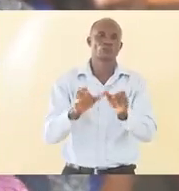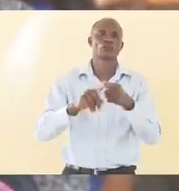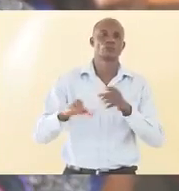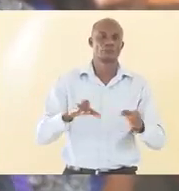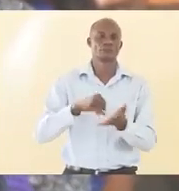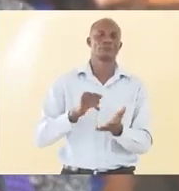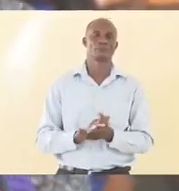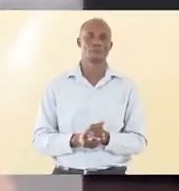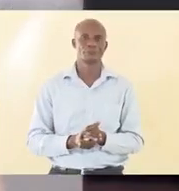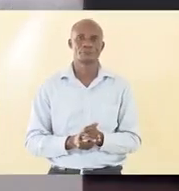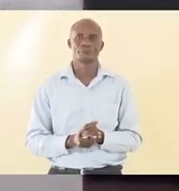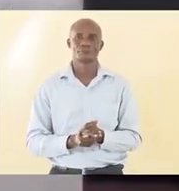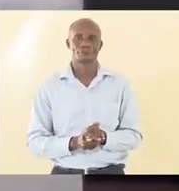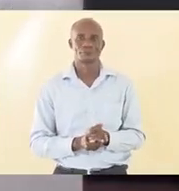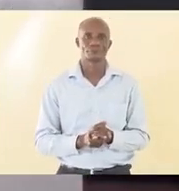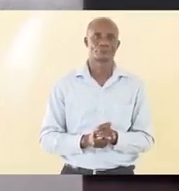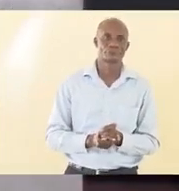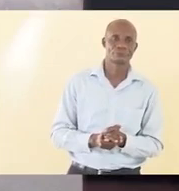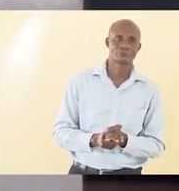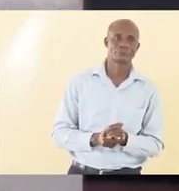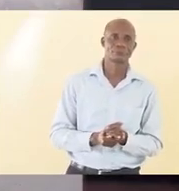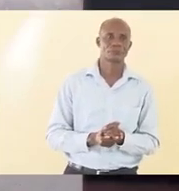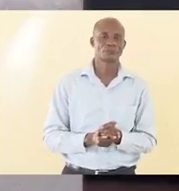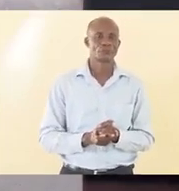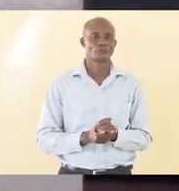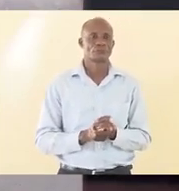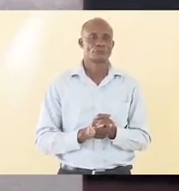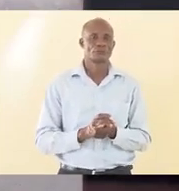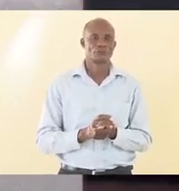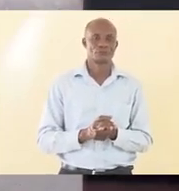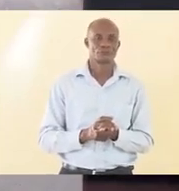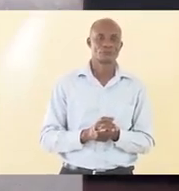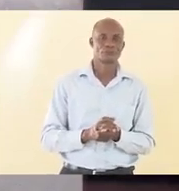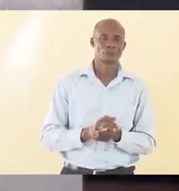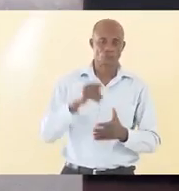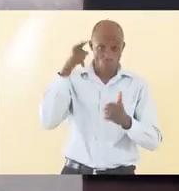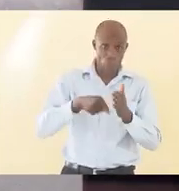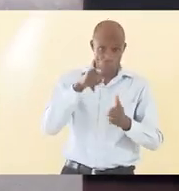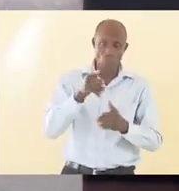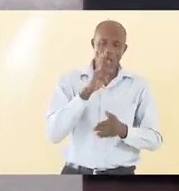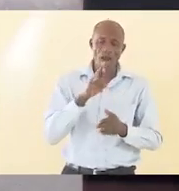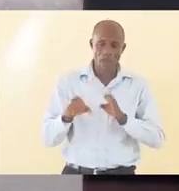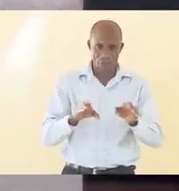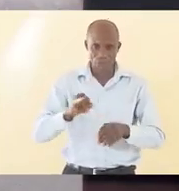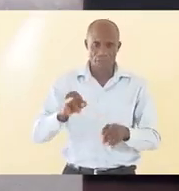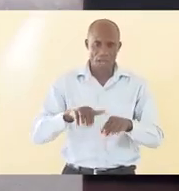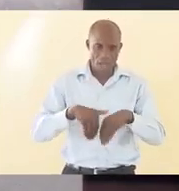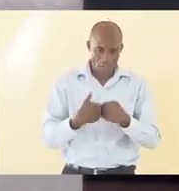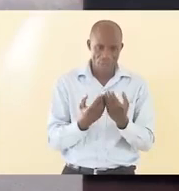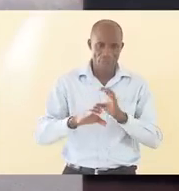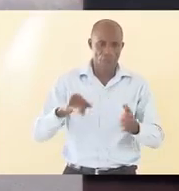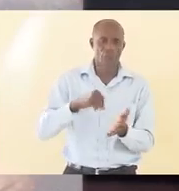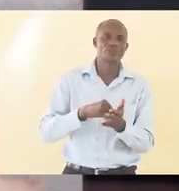So, with what you are doing, how does it make Bishop a better Christian? How does it make Neka a better